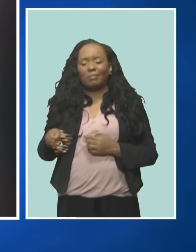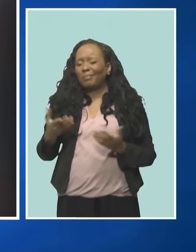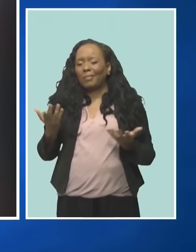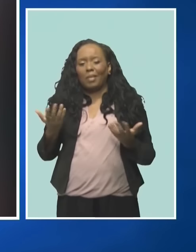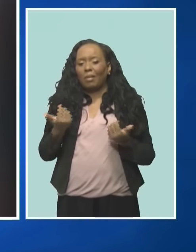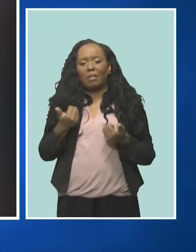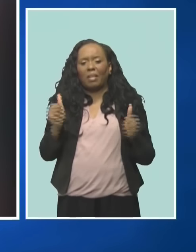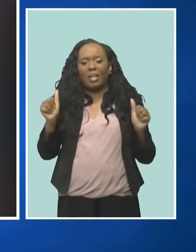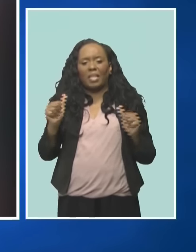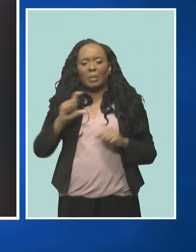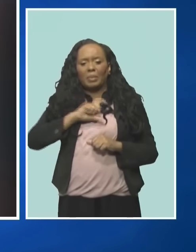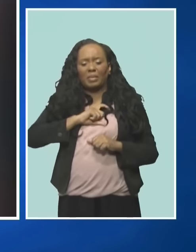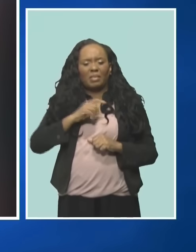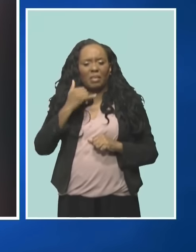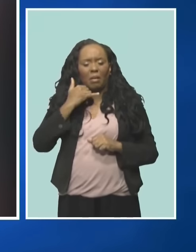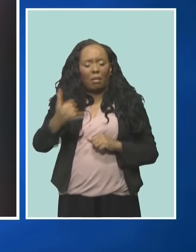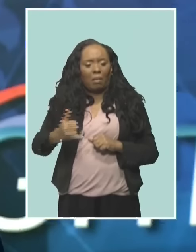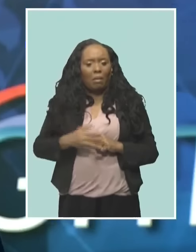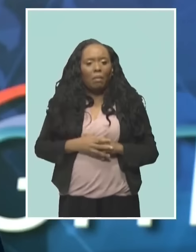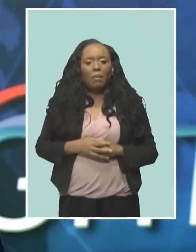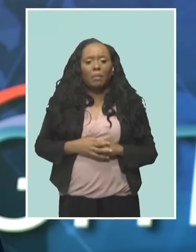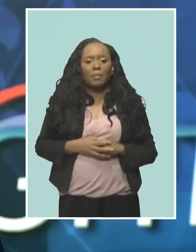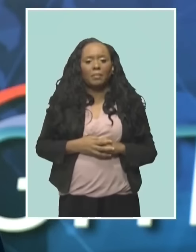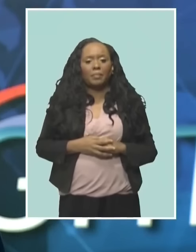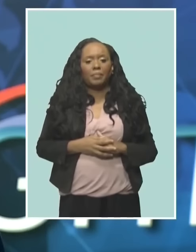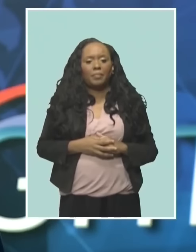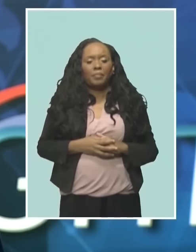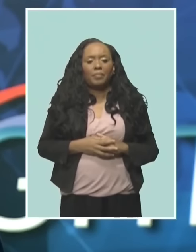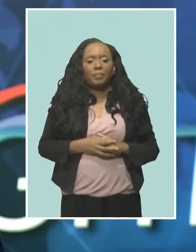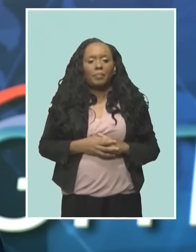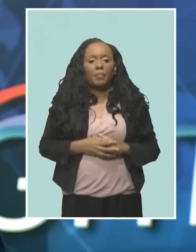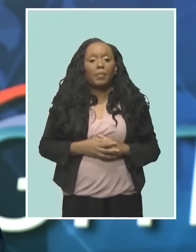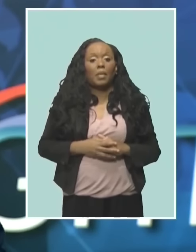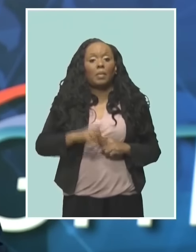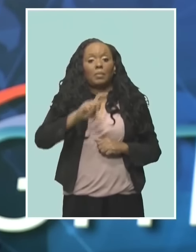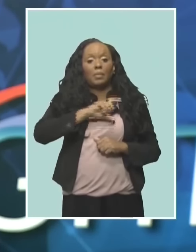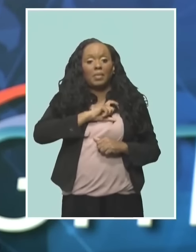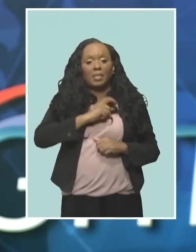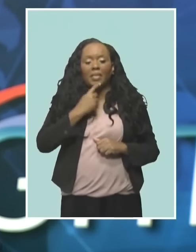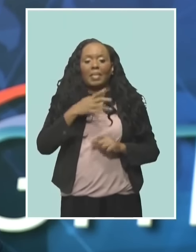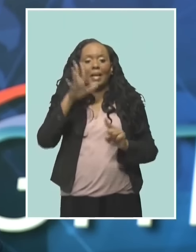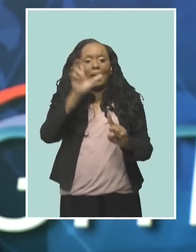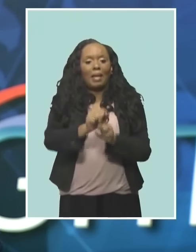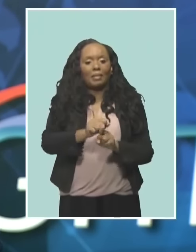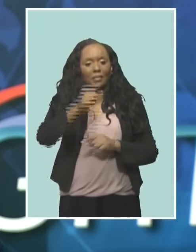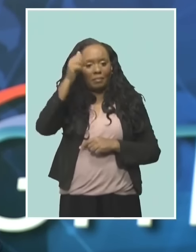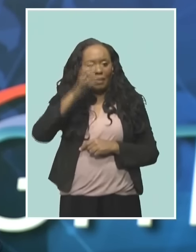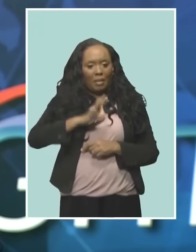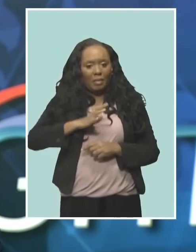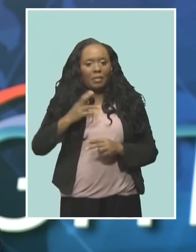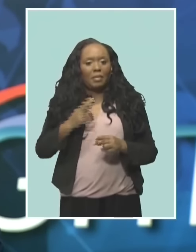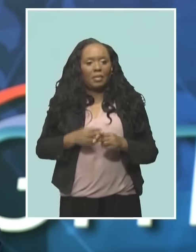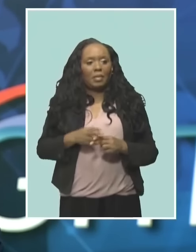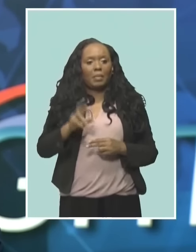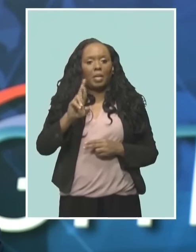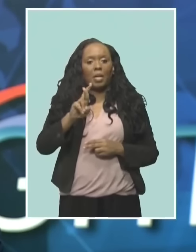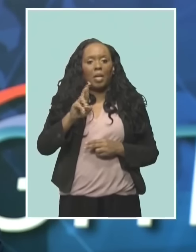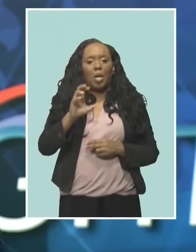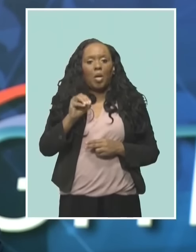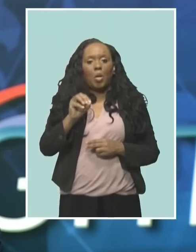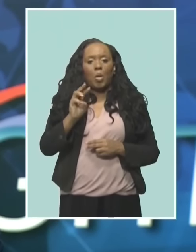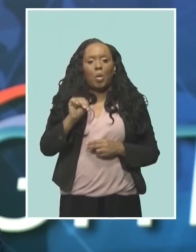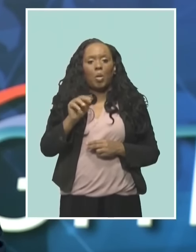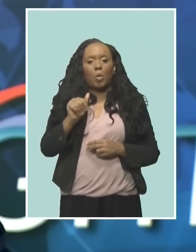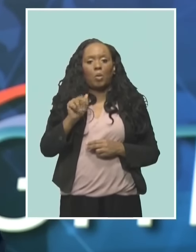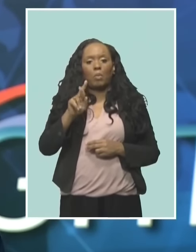1-800-8477, or any police station. And lawmen are tonight reporting they've captured Romaro Shane Rashan Lewis,